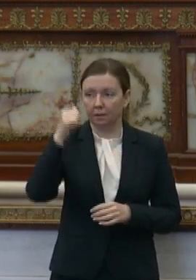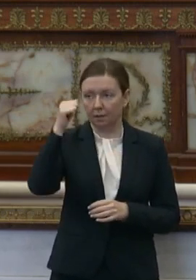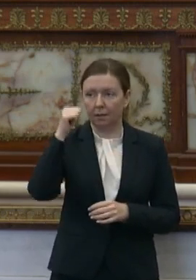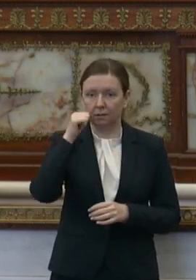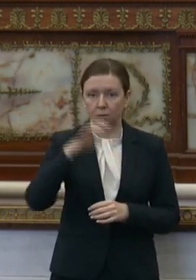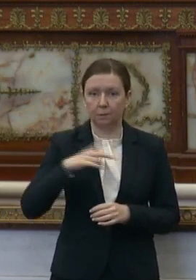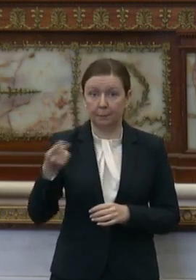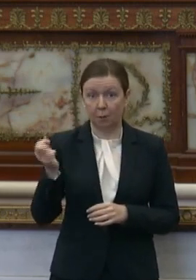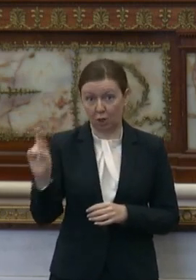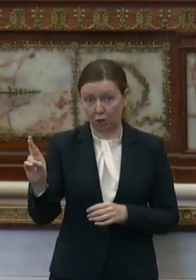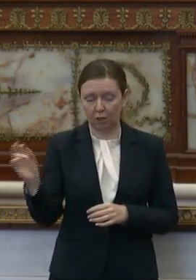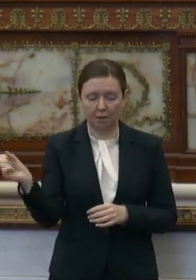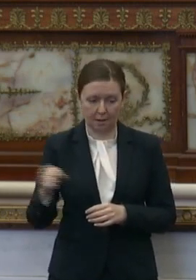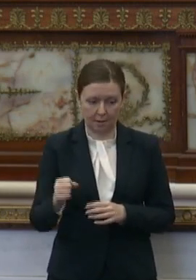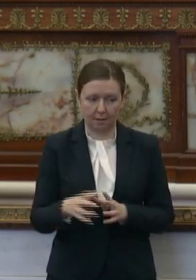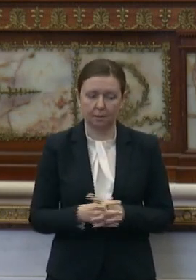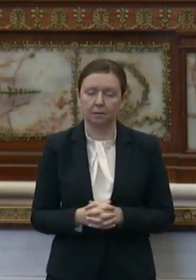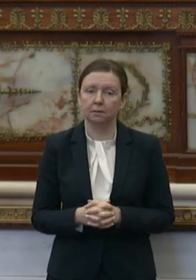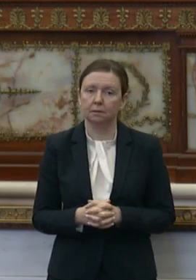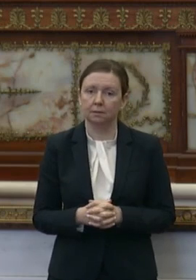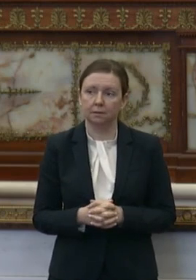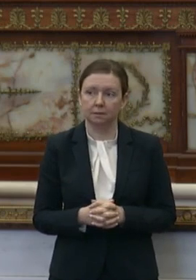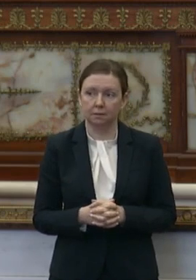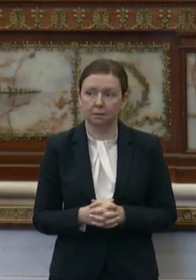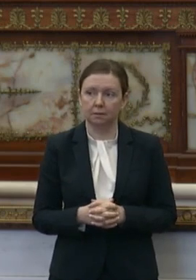Councilwoman Parker? Aye.